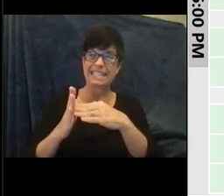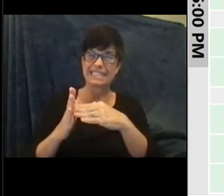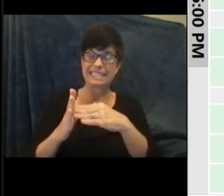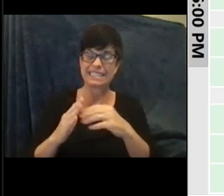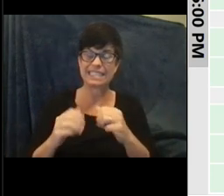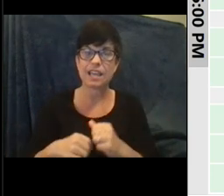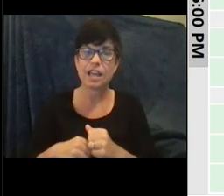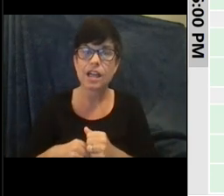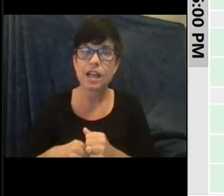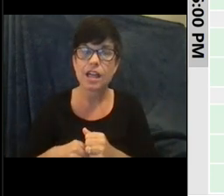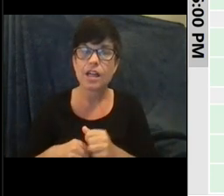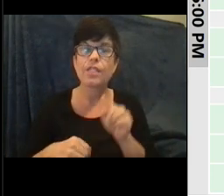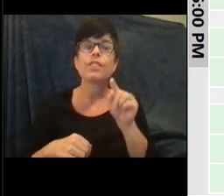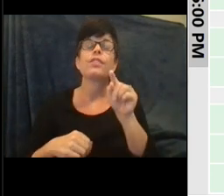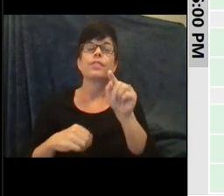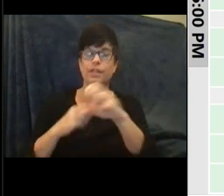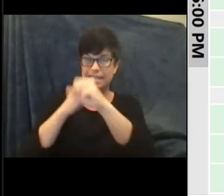of the Ocean One project.